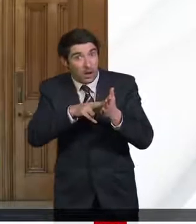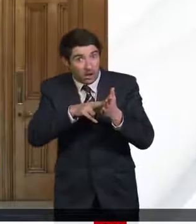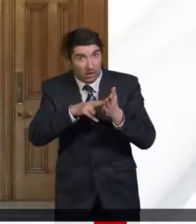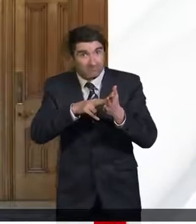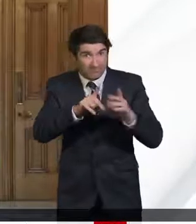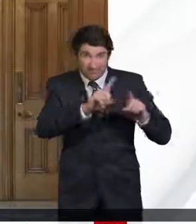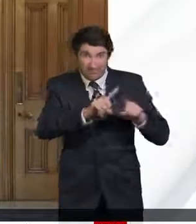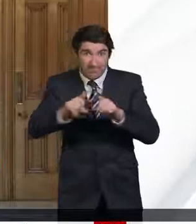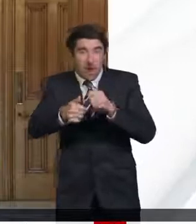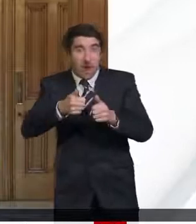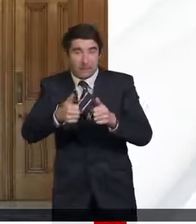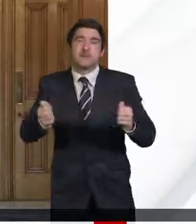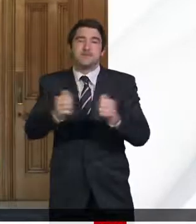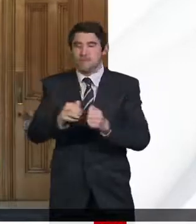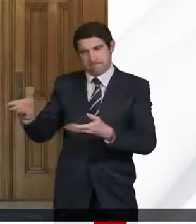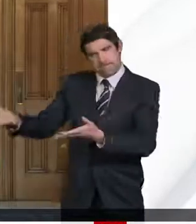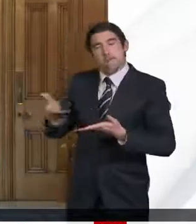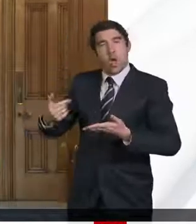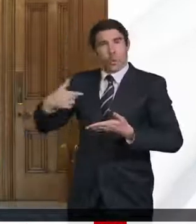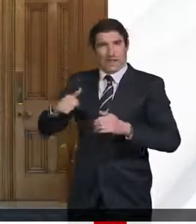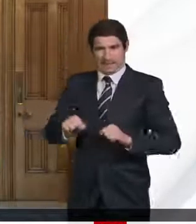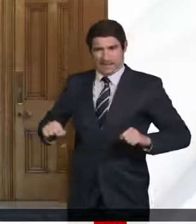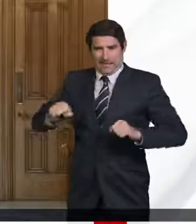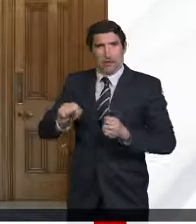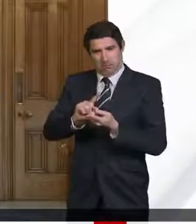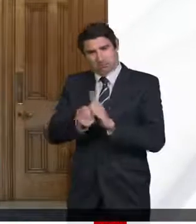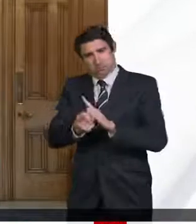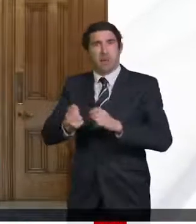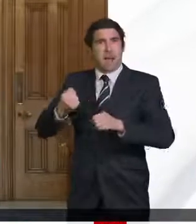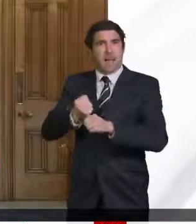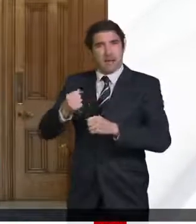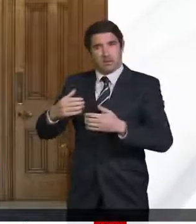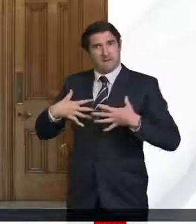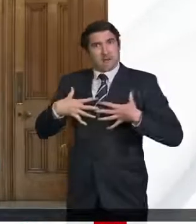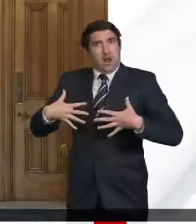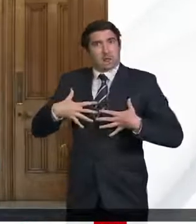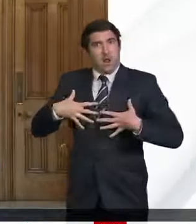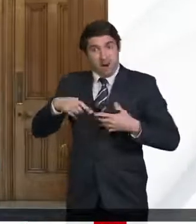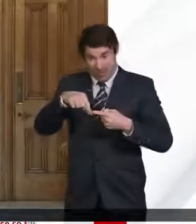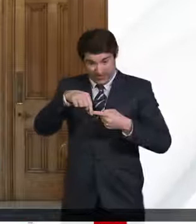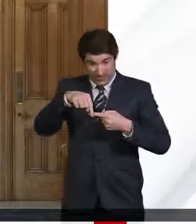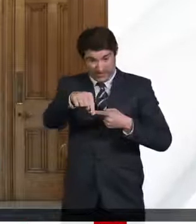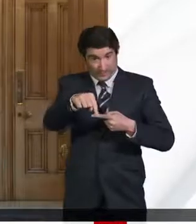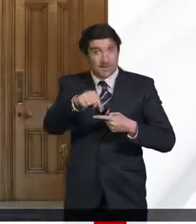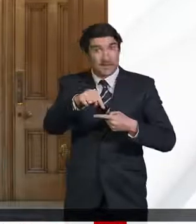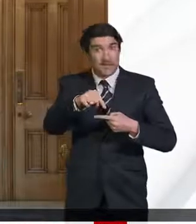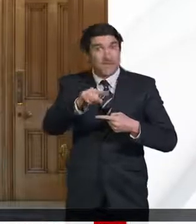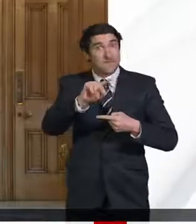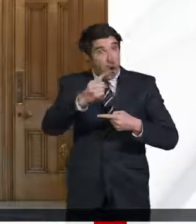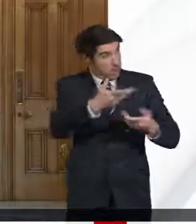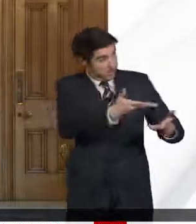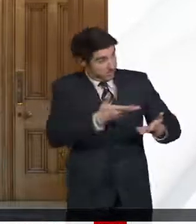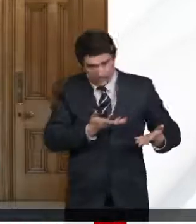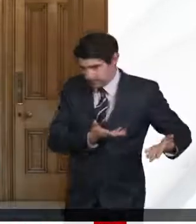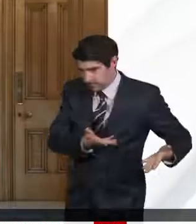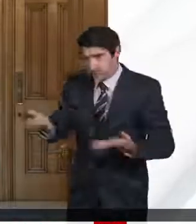that this weekend, the first of thousands of new ventilator devices will roll off the production line and be delivered to the NHS next